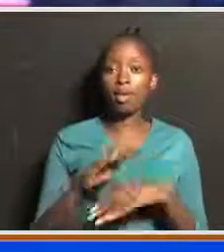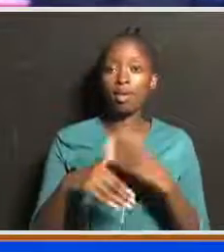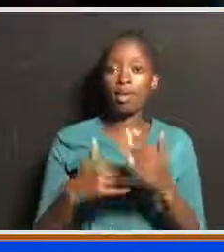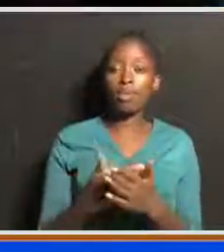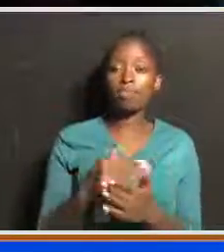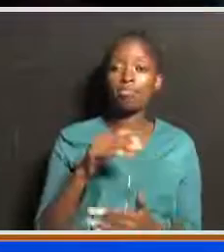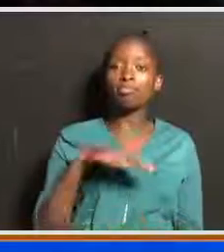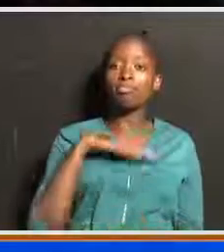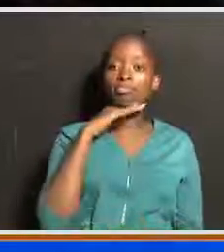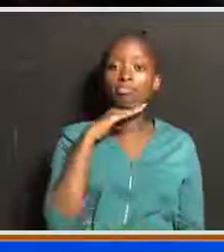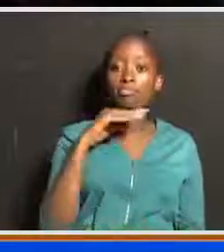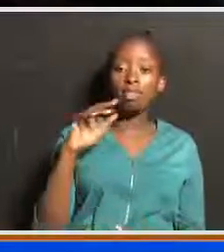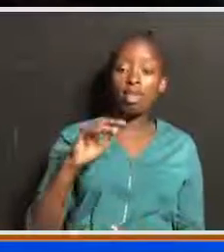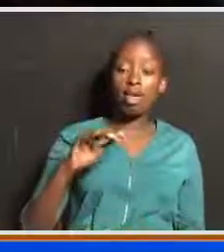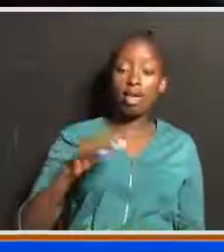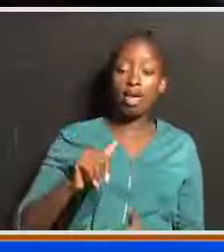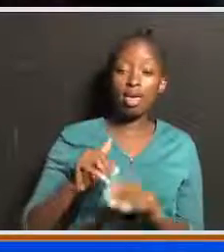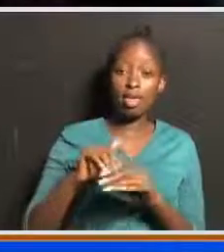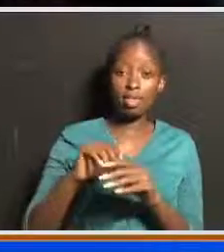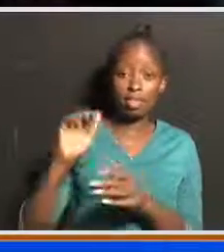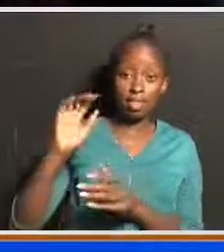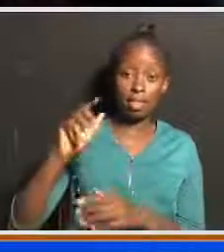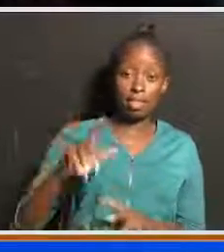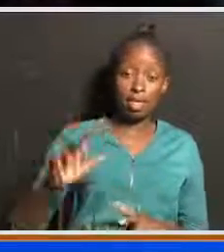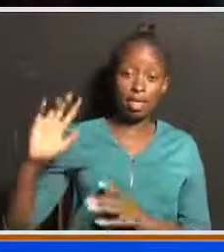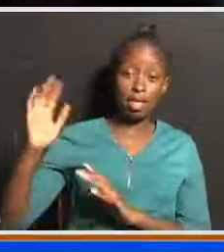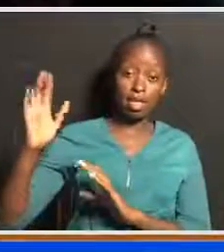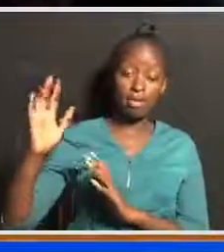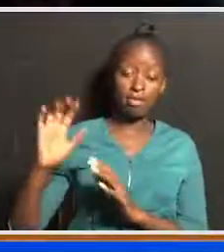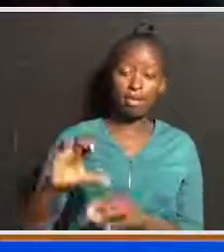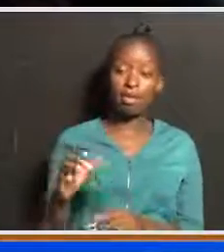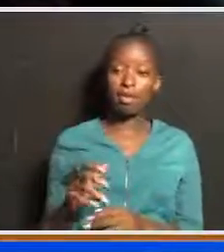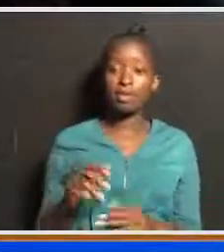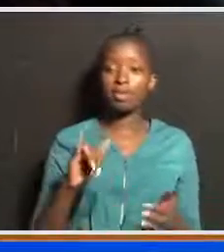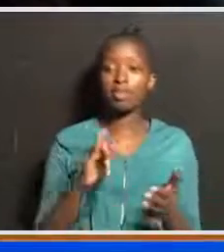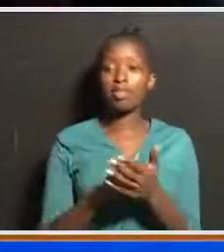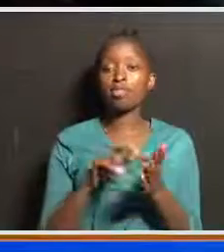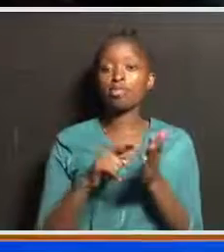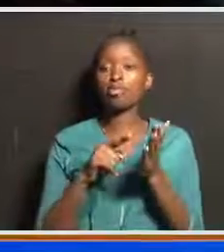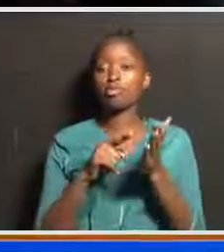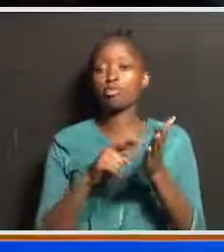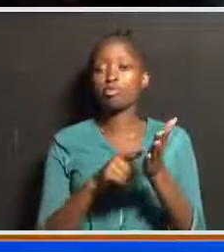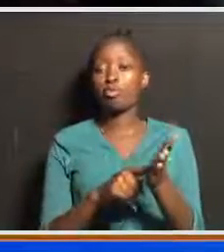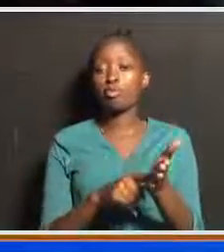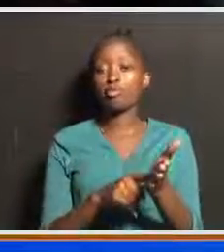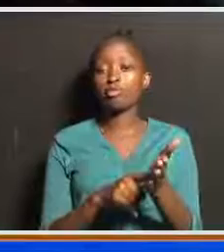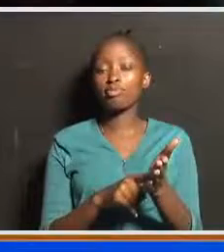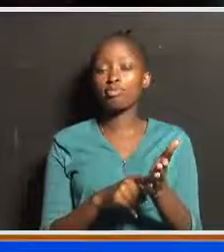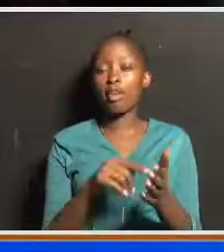a failed state. Mackenzie, kama mhubiri, alikosea.